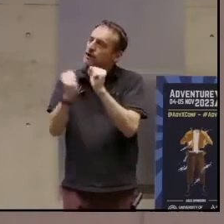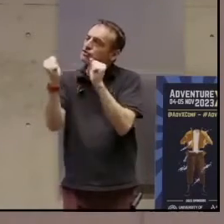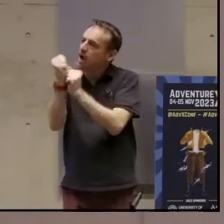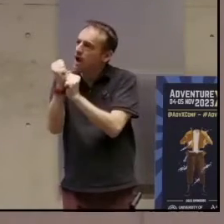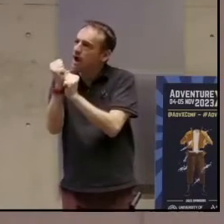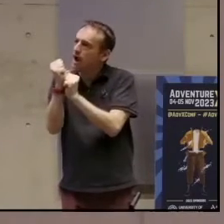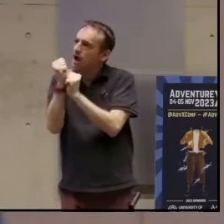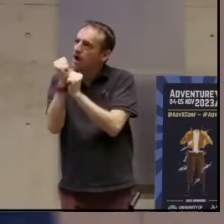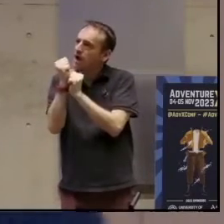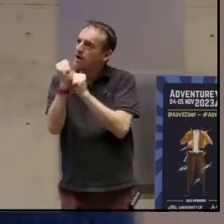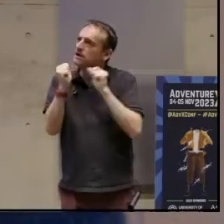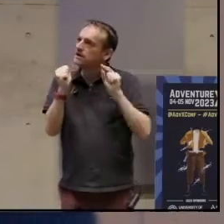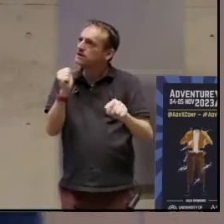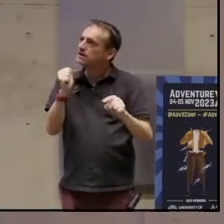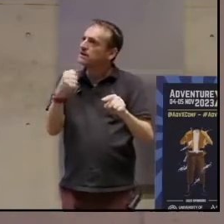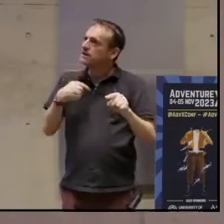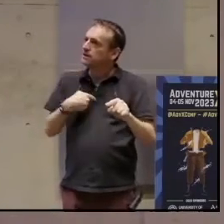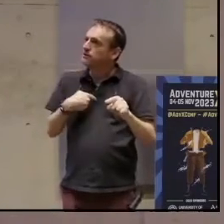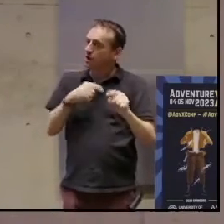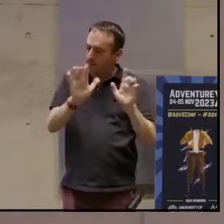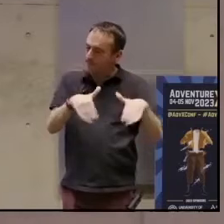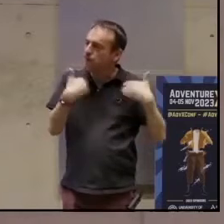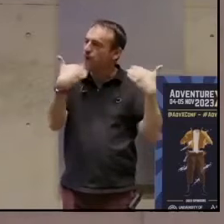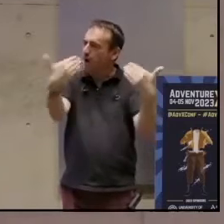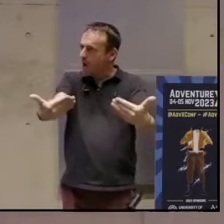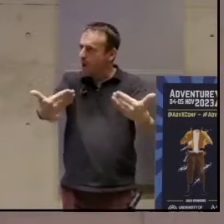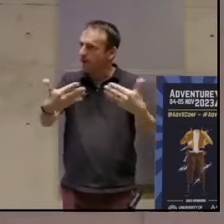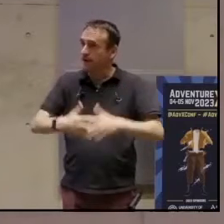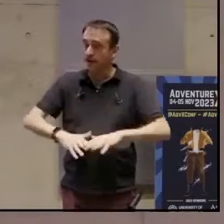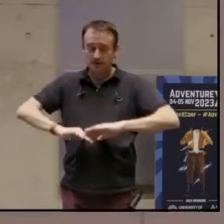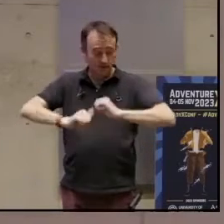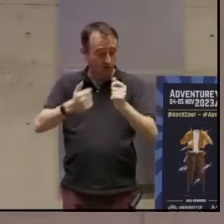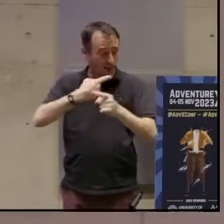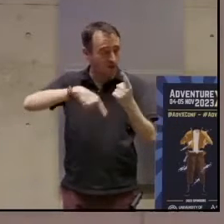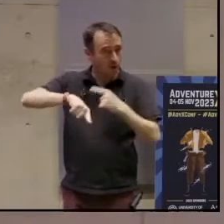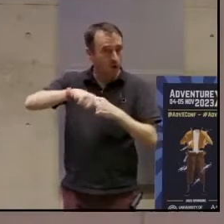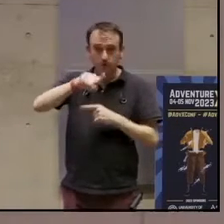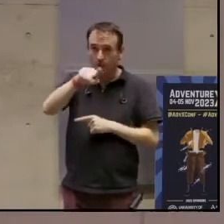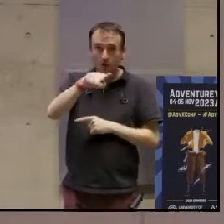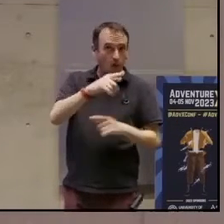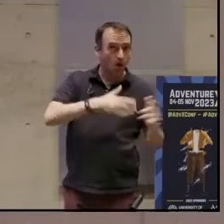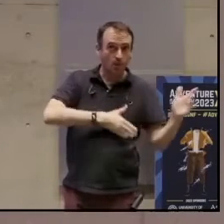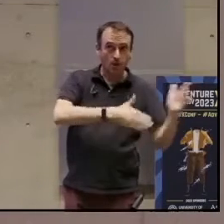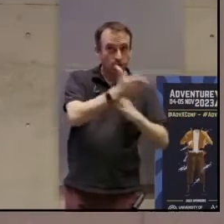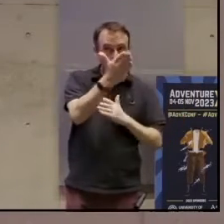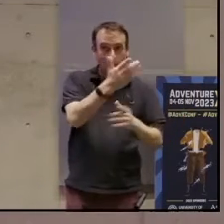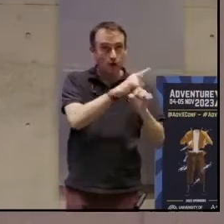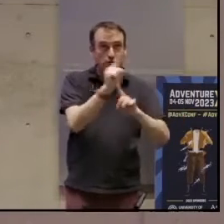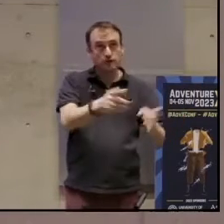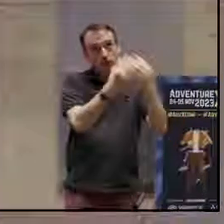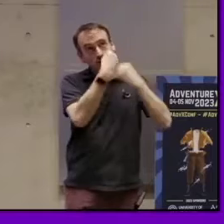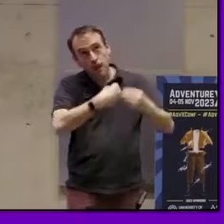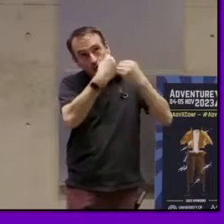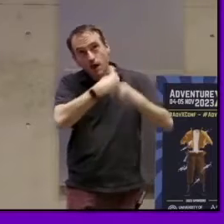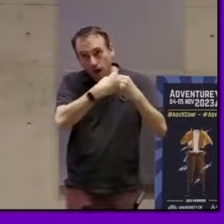that's what I believe, all right? Happy, moving on. So that's really quick for those that didn't get a chance to get indoctrinated as much as most of